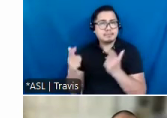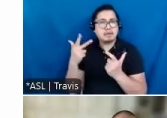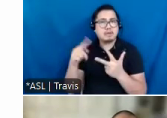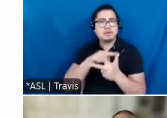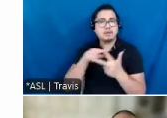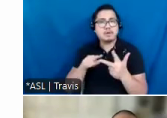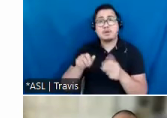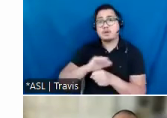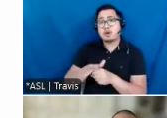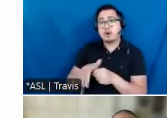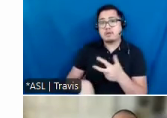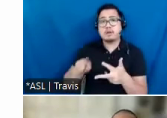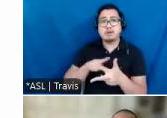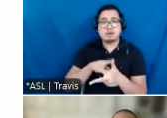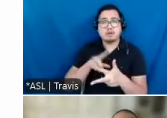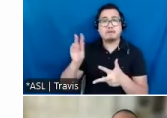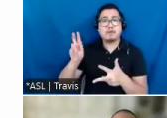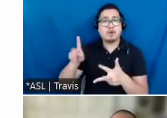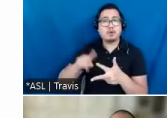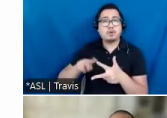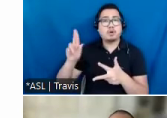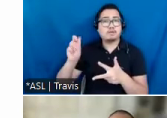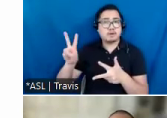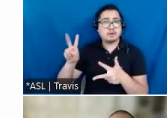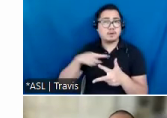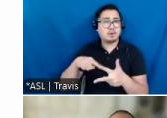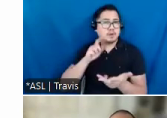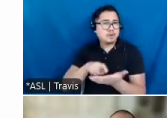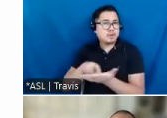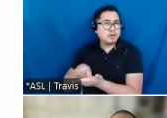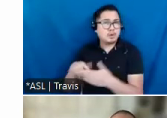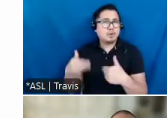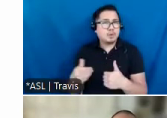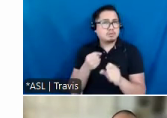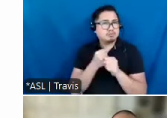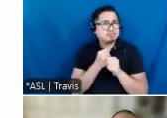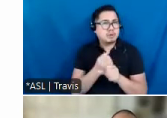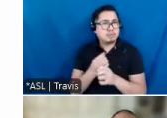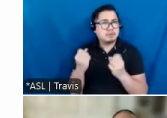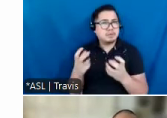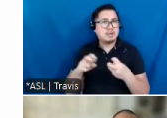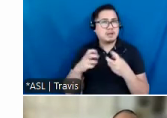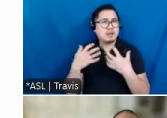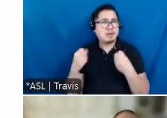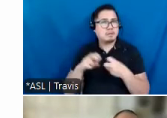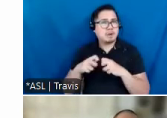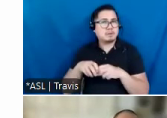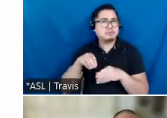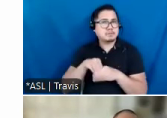COVID, flu, and RSV. These are viruses that we know have continued to cause a lot of health complications in our